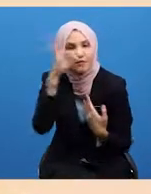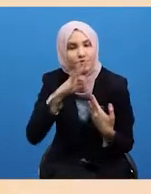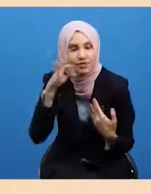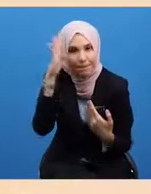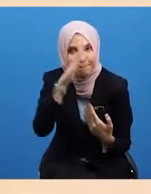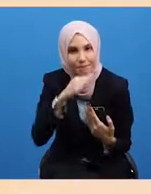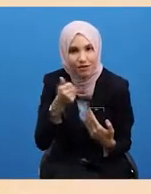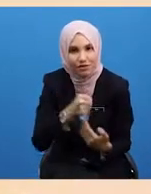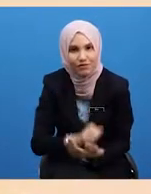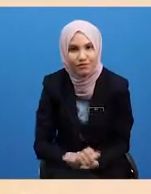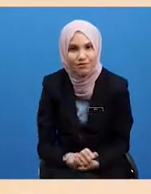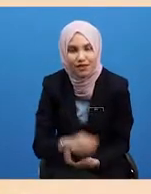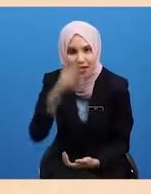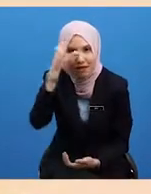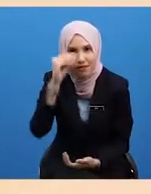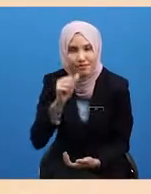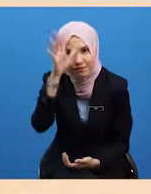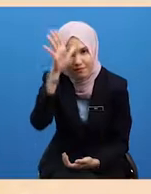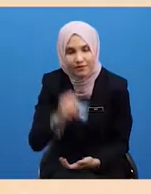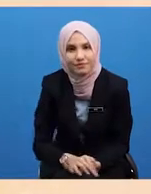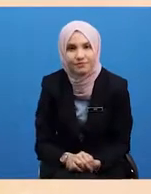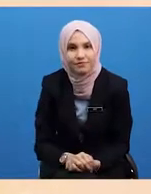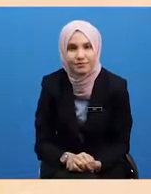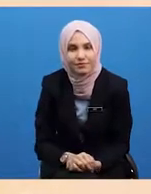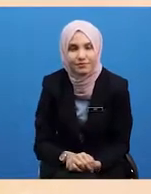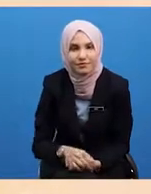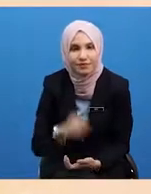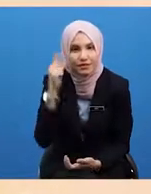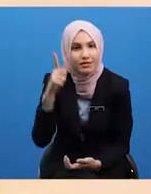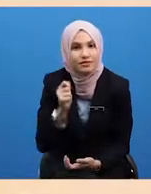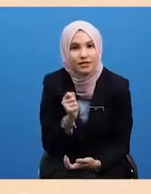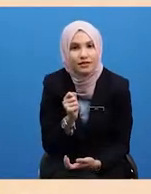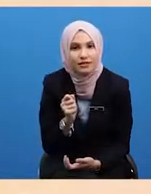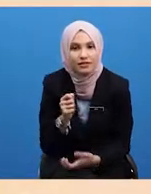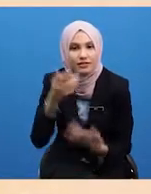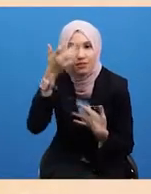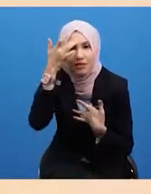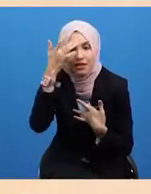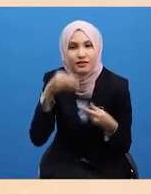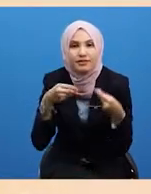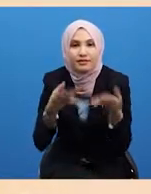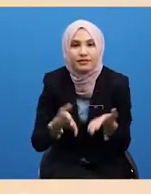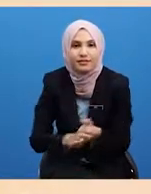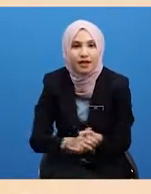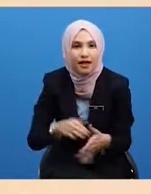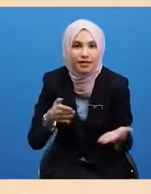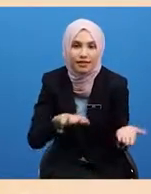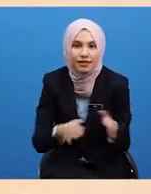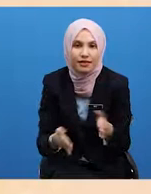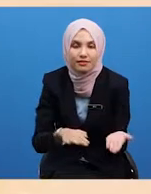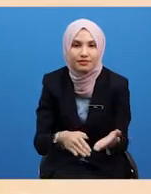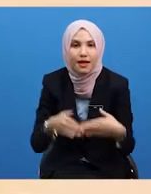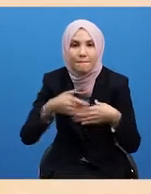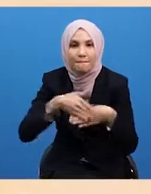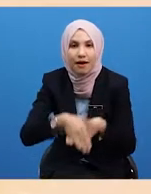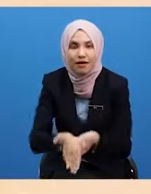them beautiful. His father understands his pain but tells him that death is a part